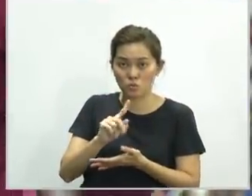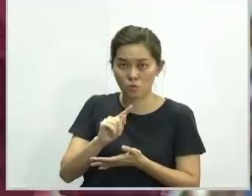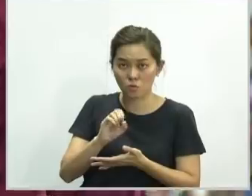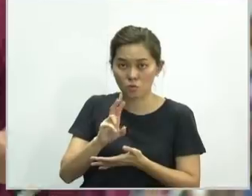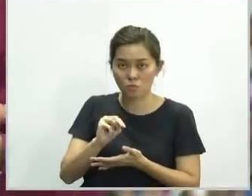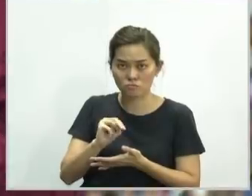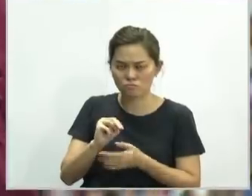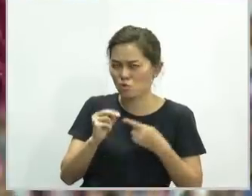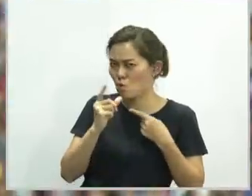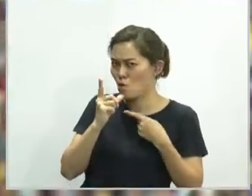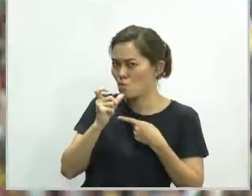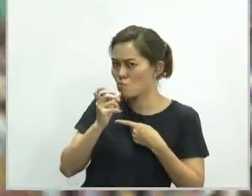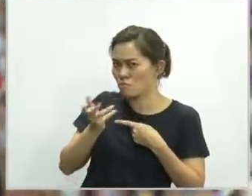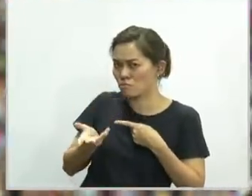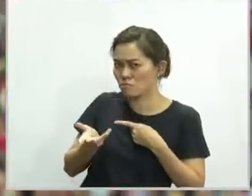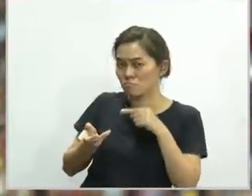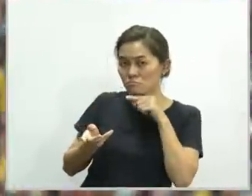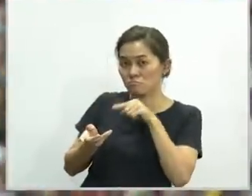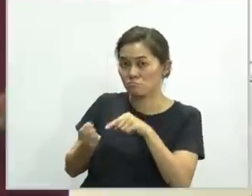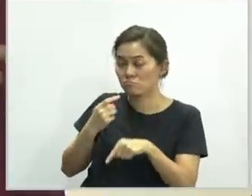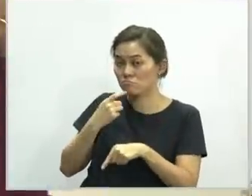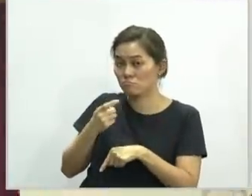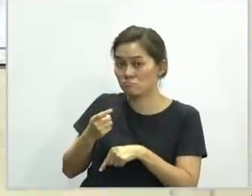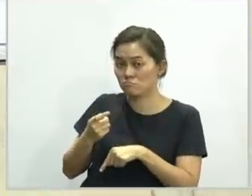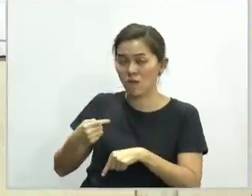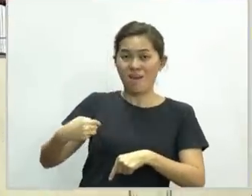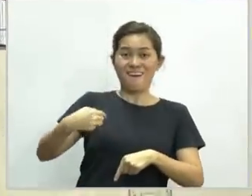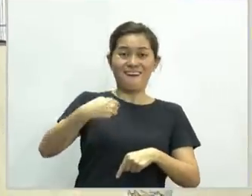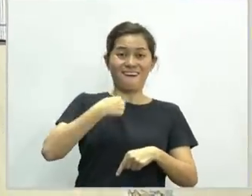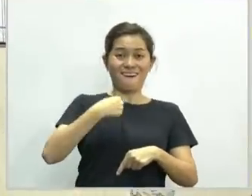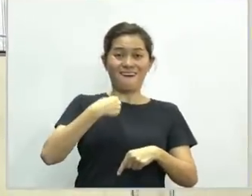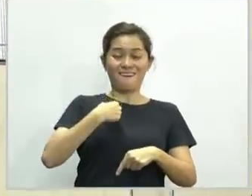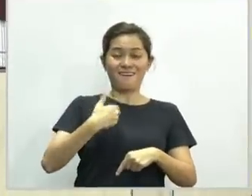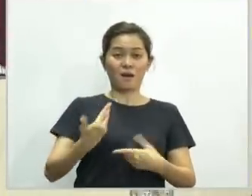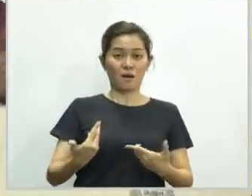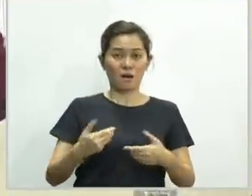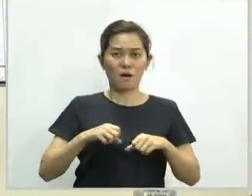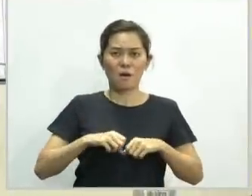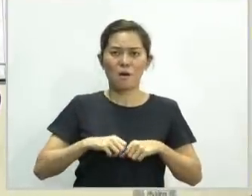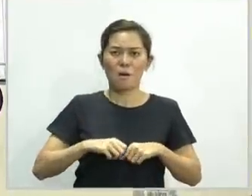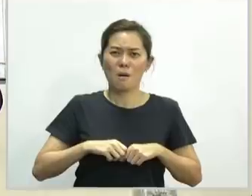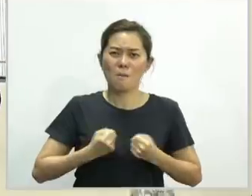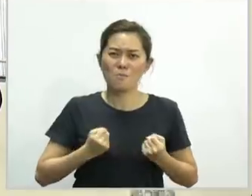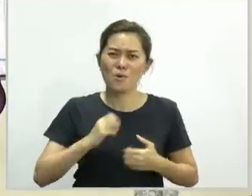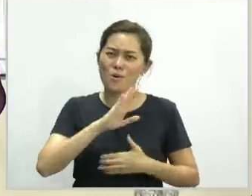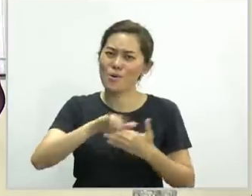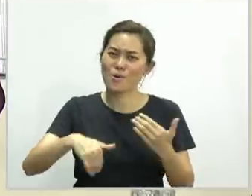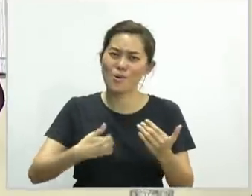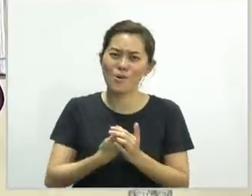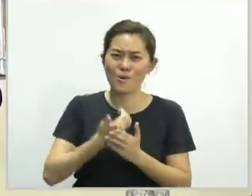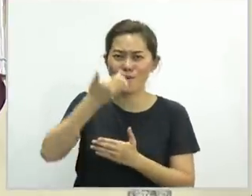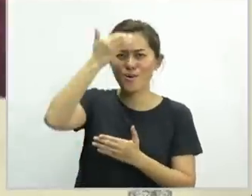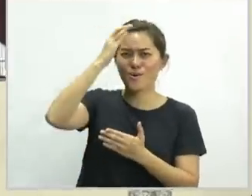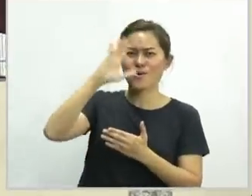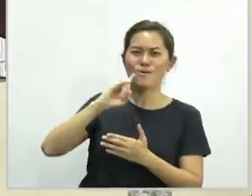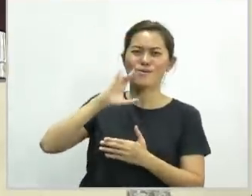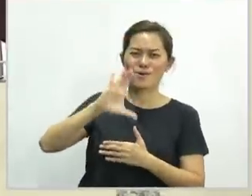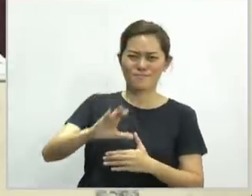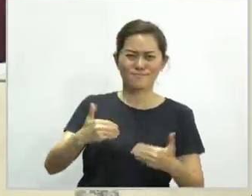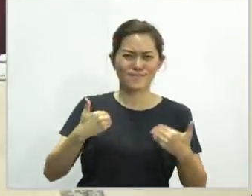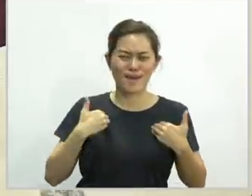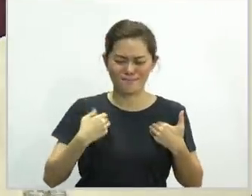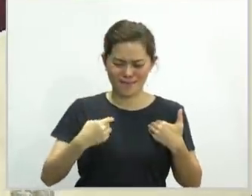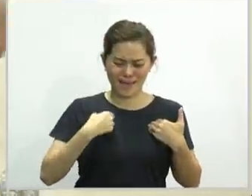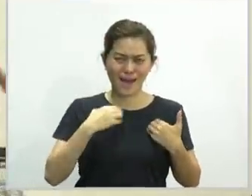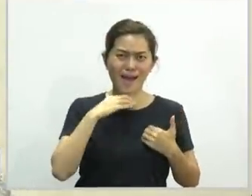John Newton, he said, I have broken all of God's commandments. I was a